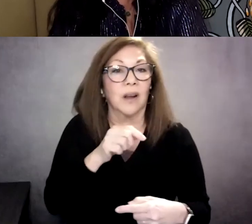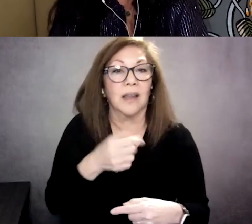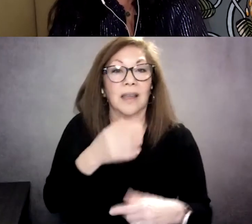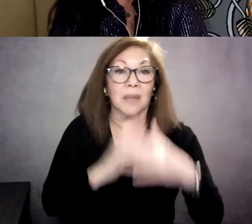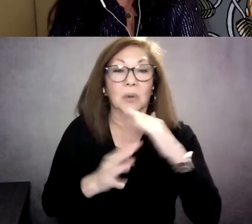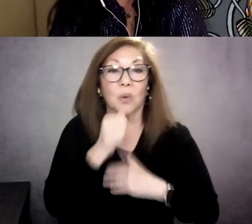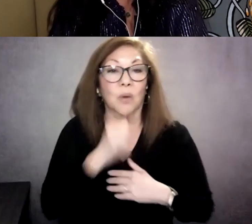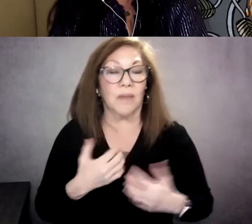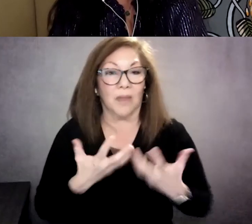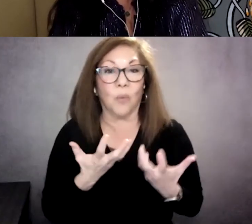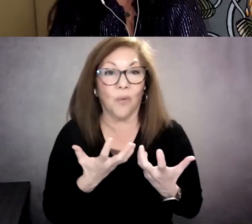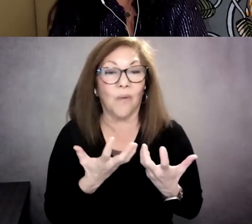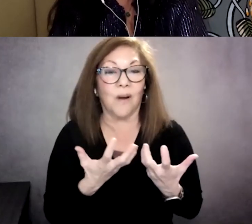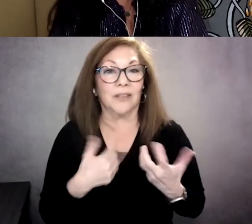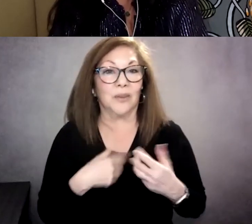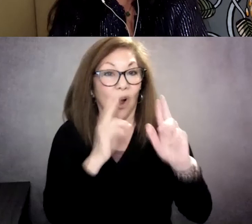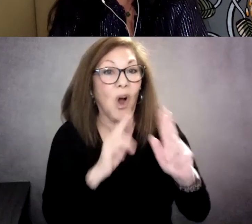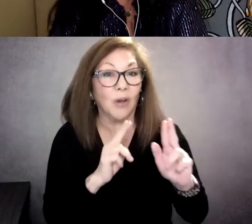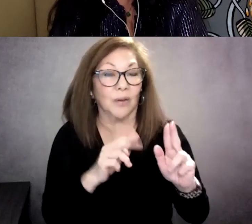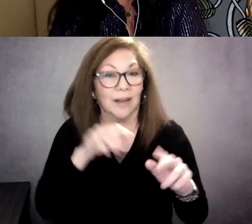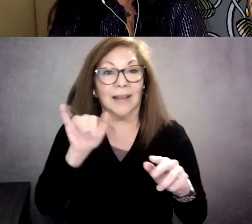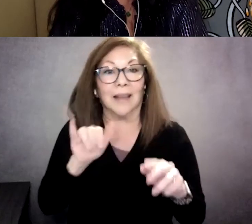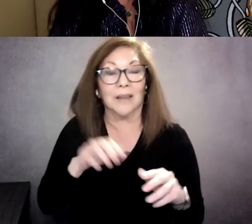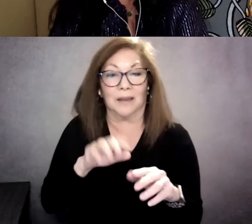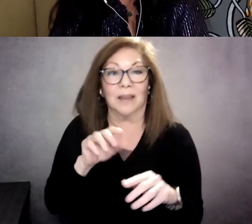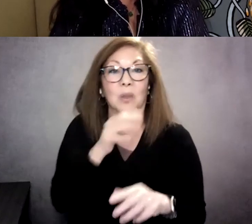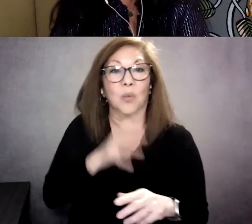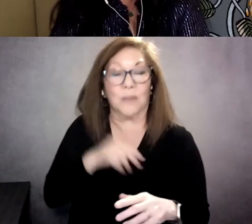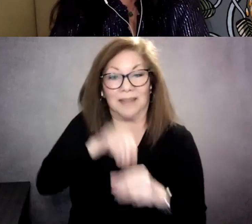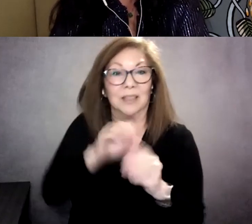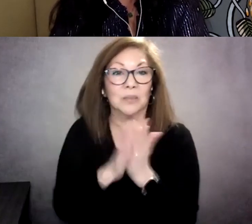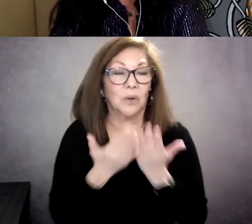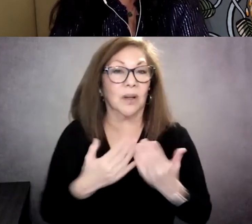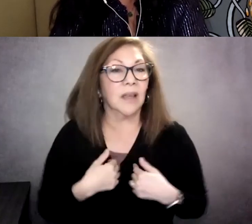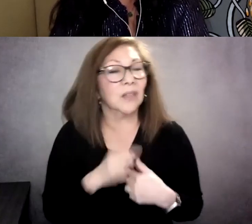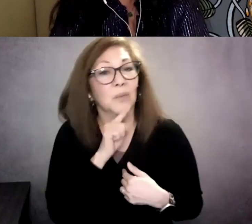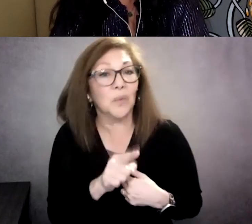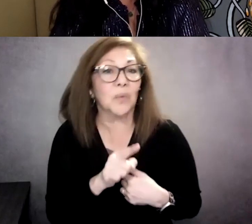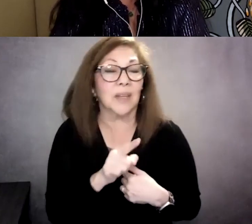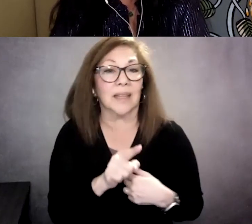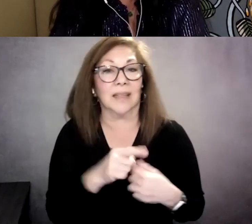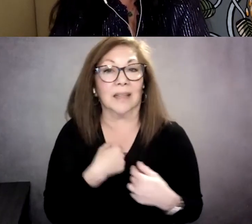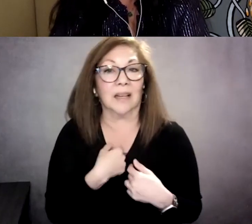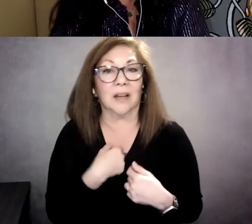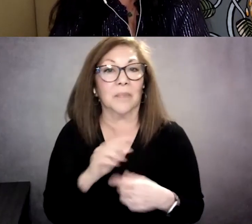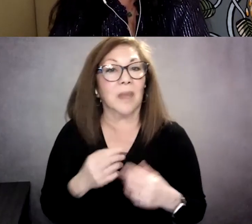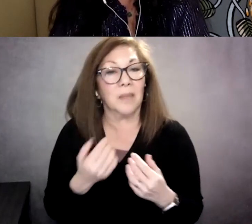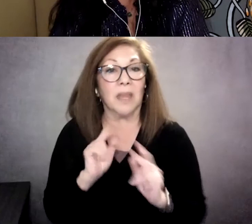want to honor in this book, because it is so easy to look at that reality for consumers and view it